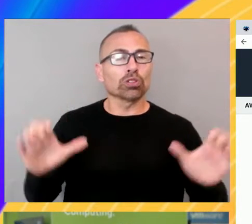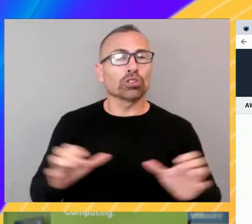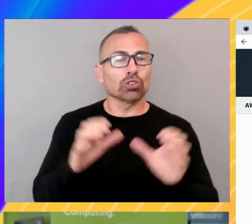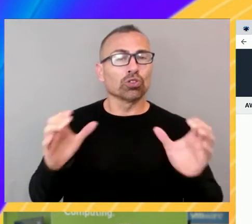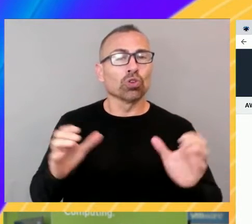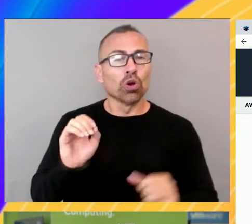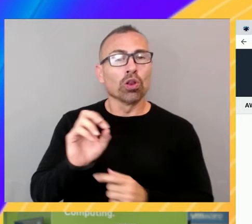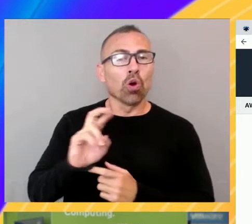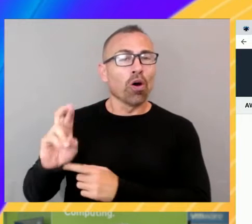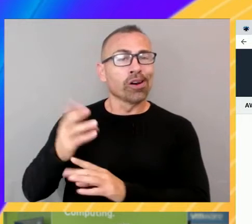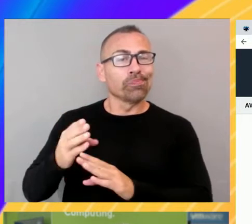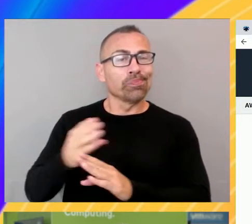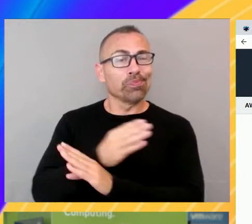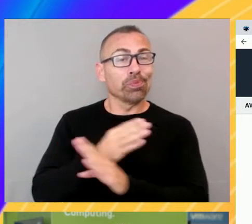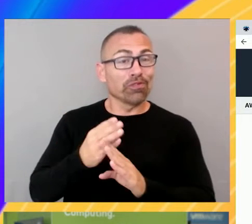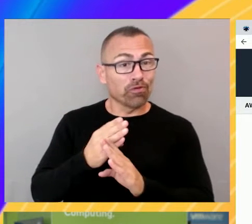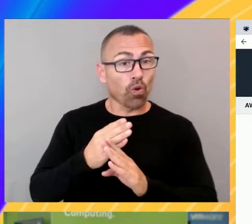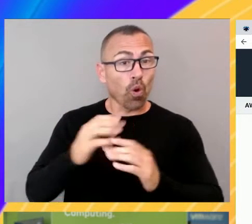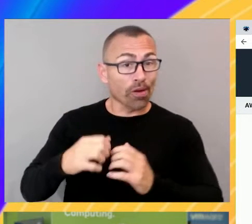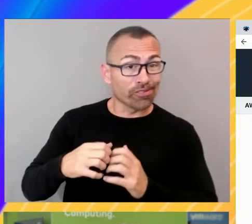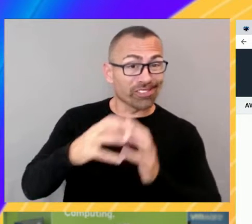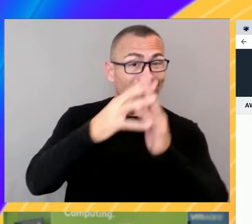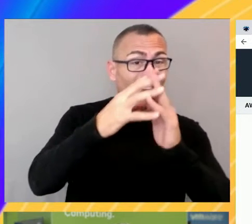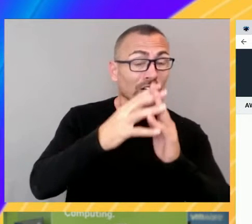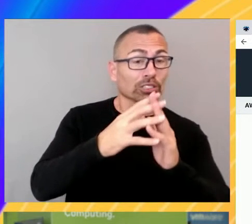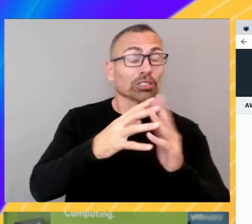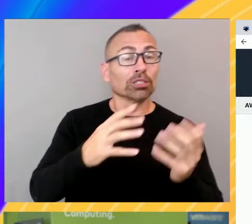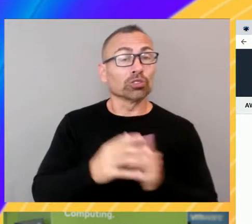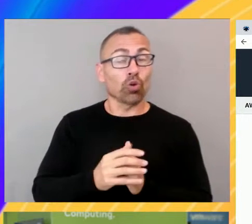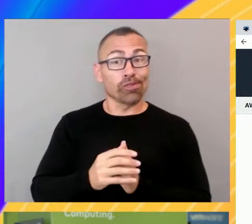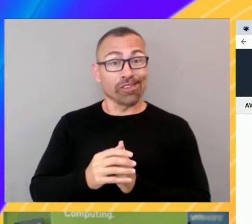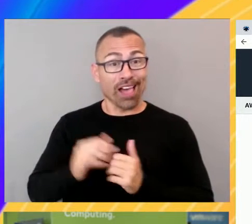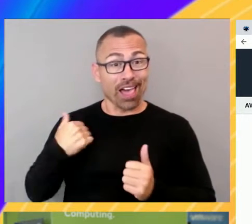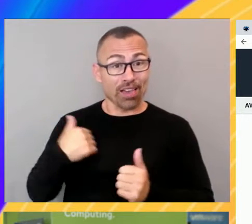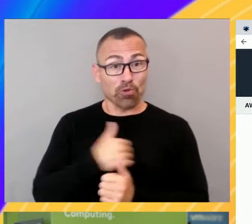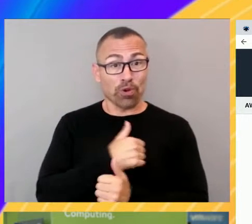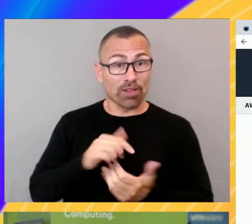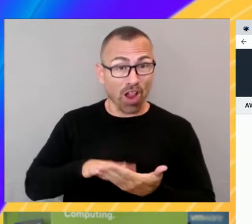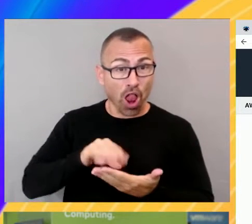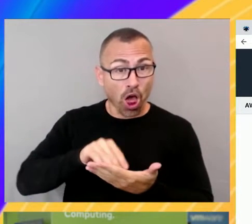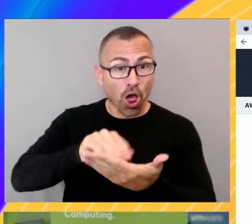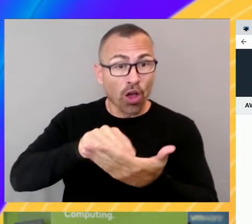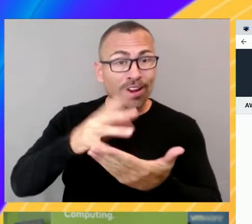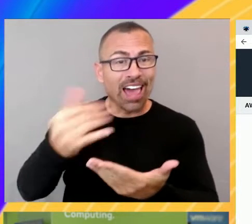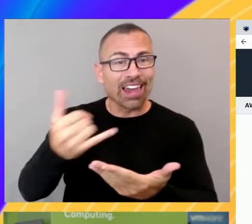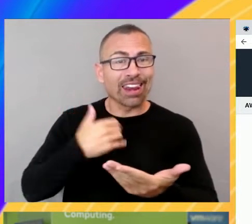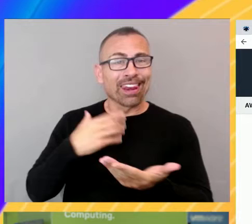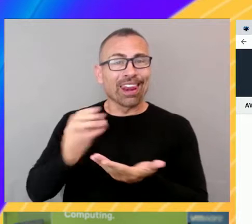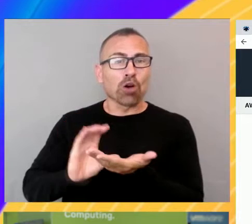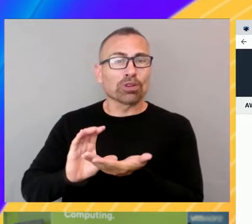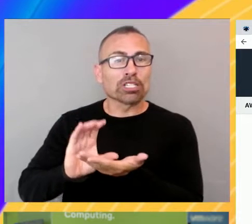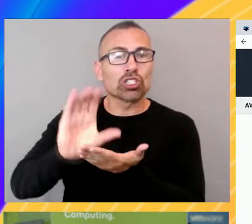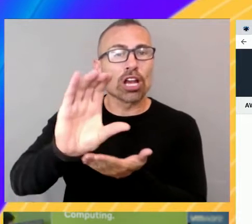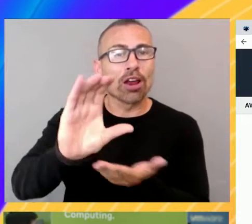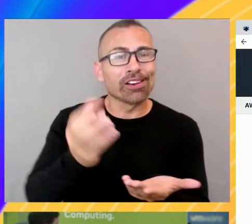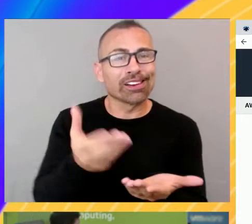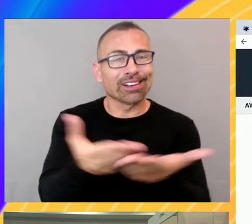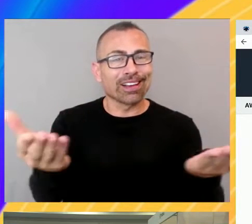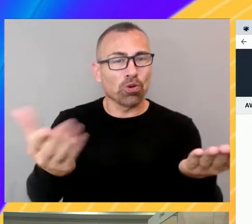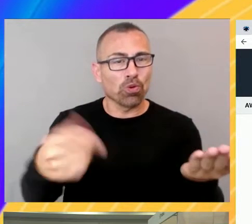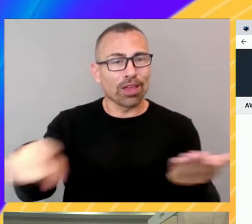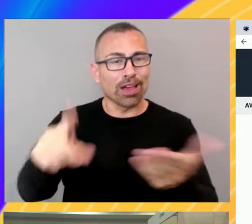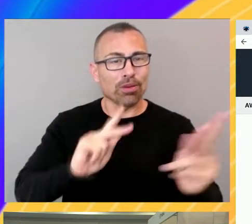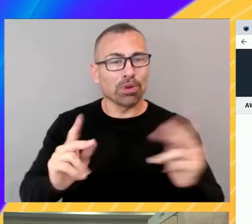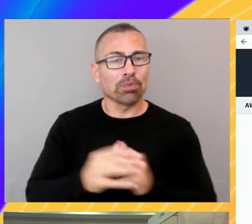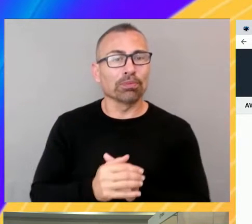best practices that we've learned in AWS and basically pay it forward. Share the love. Exactly. Yeah, we don't want to be the bottleneck. So with